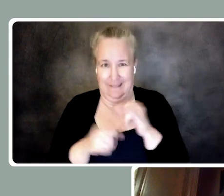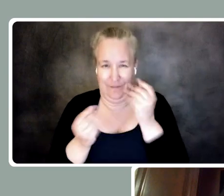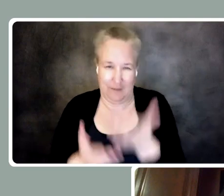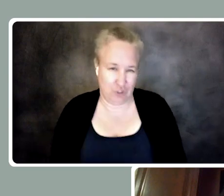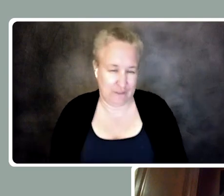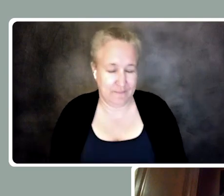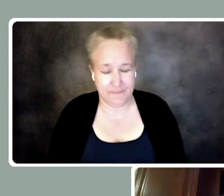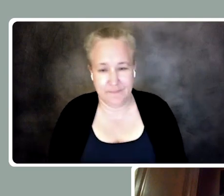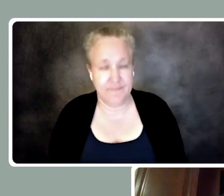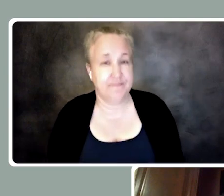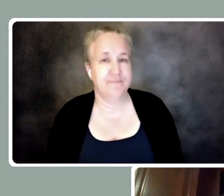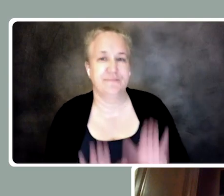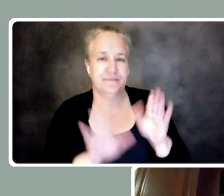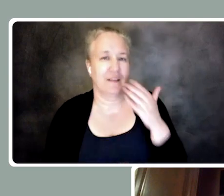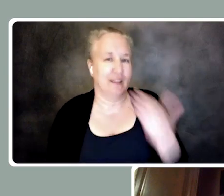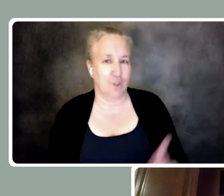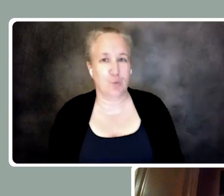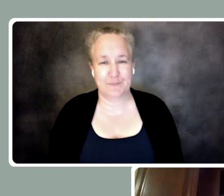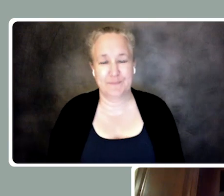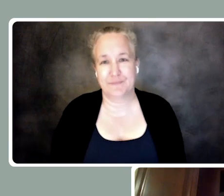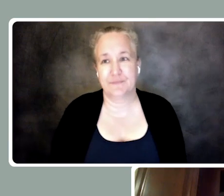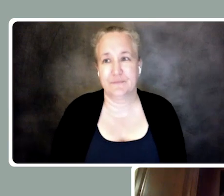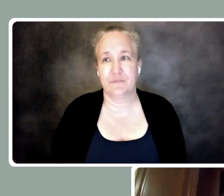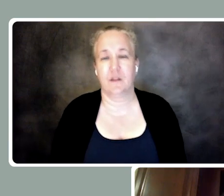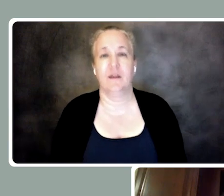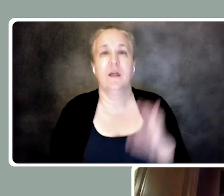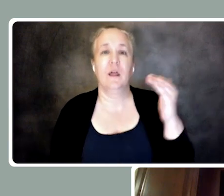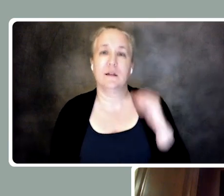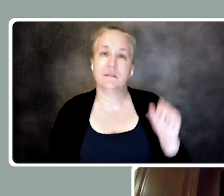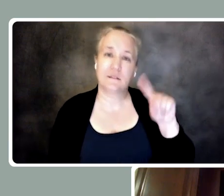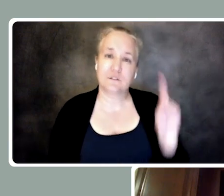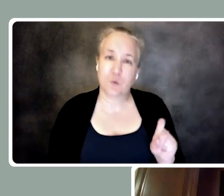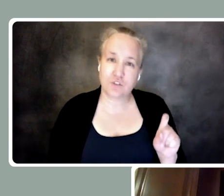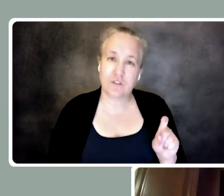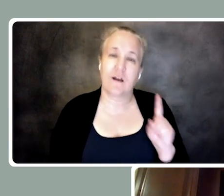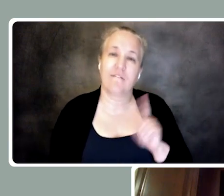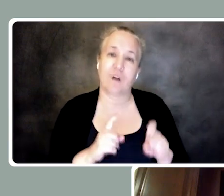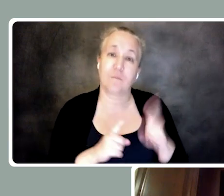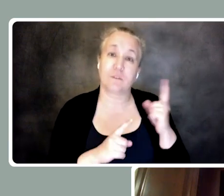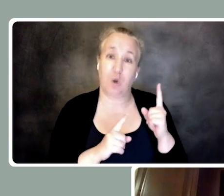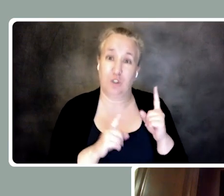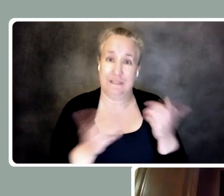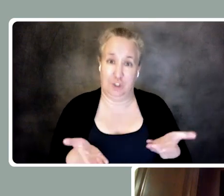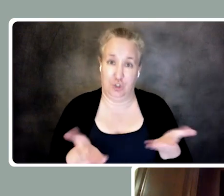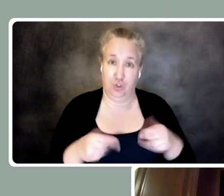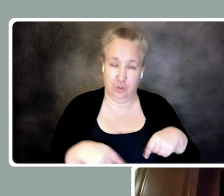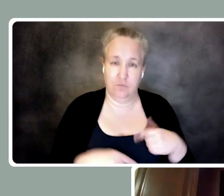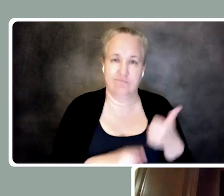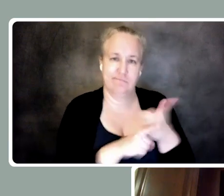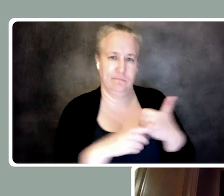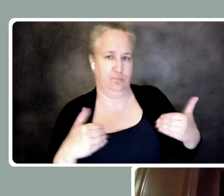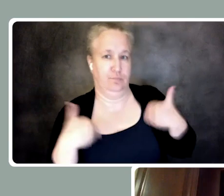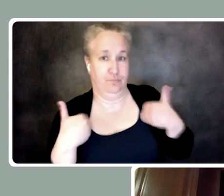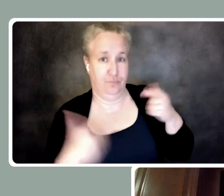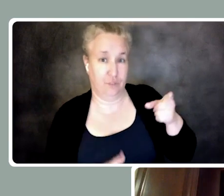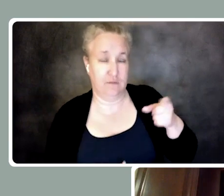Great, thank you. So my next question is from an attendee who is young